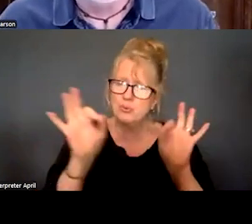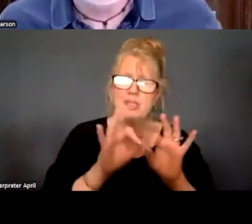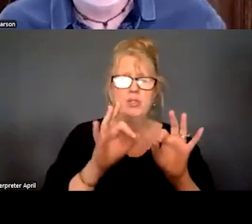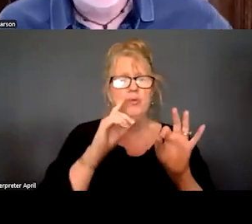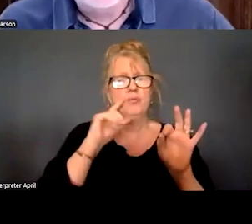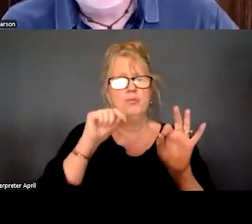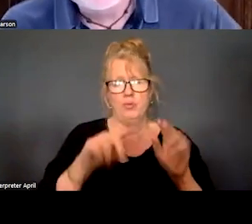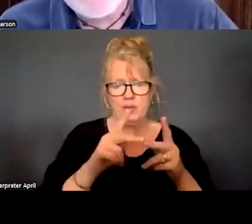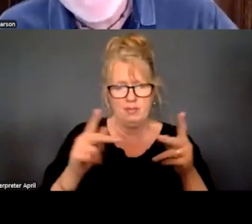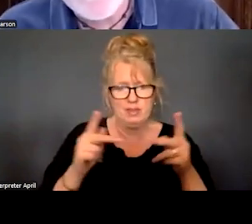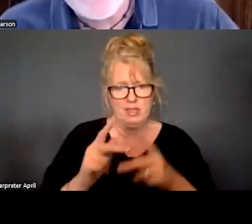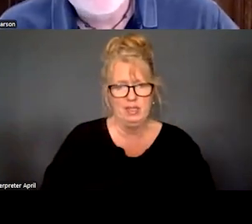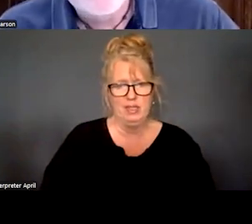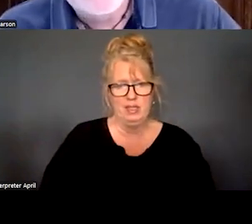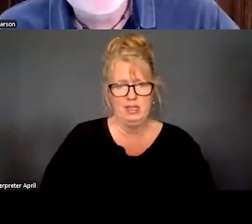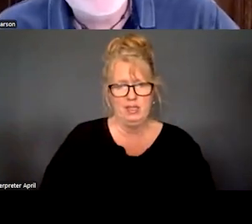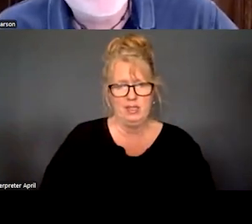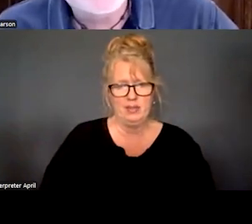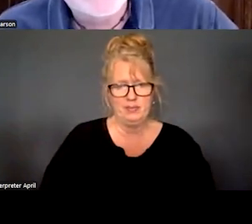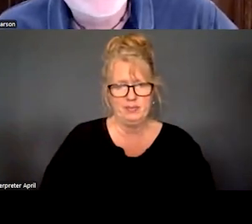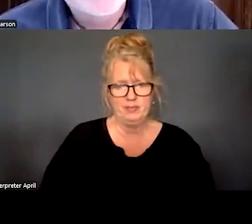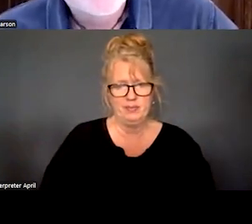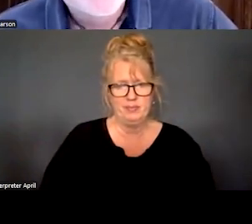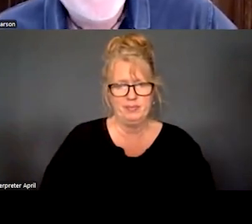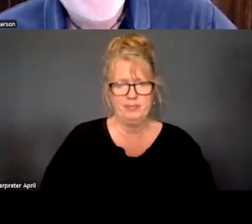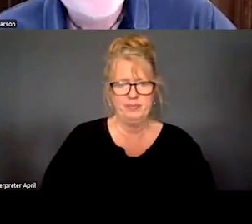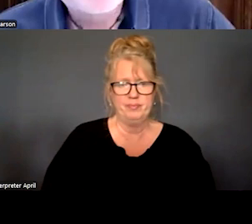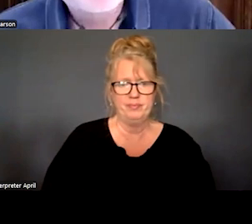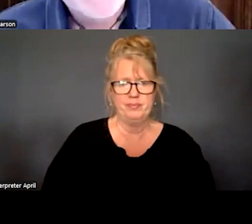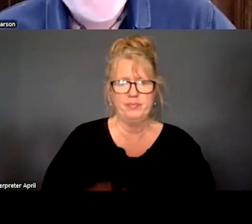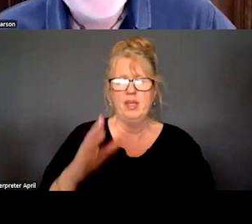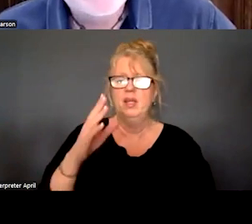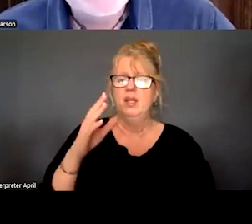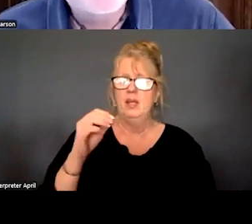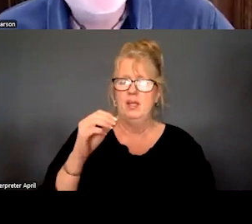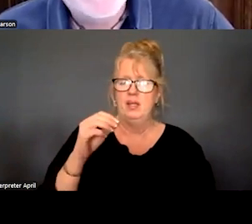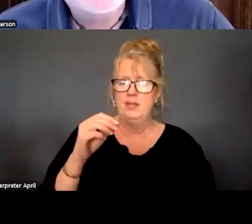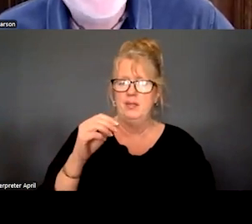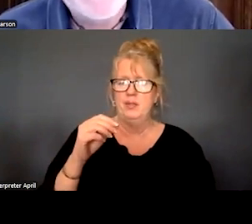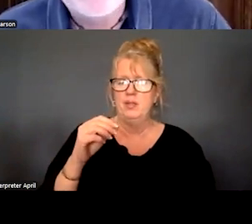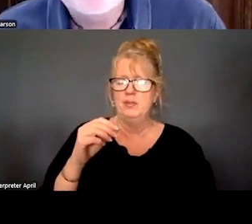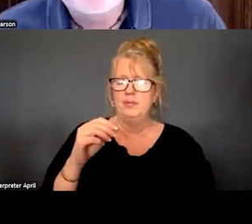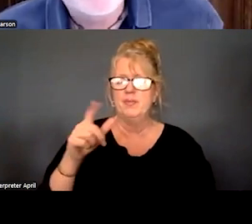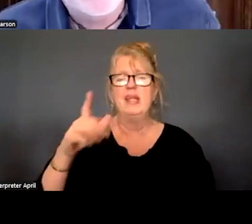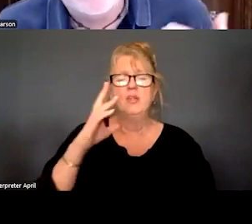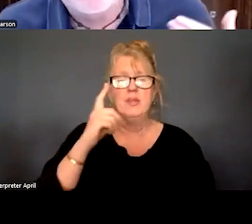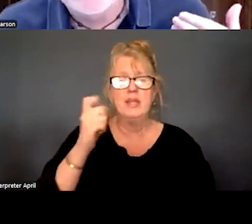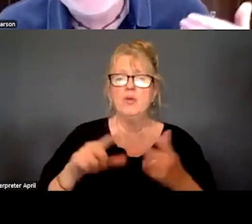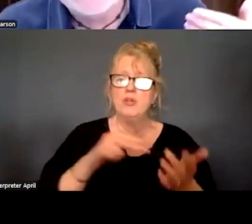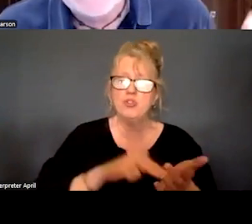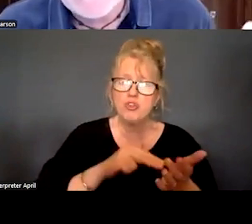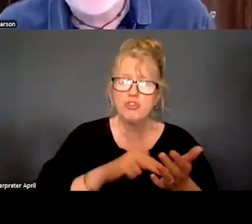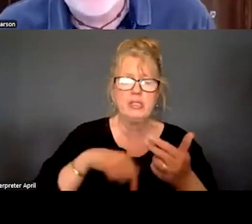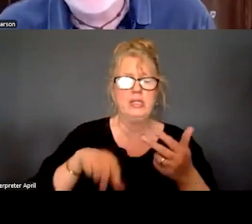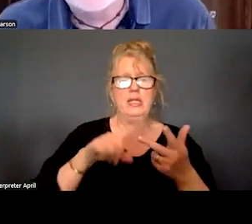of the facility. The other's the medical, including nursing. And then you've got to have the